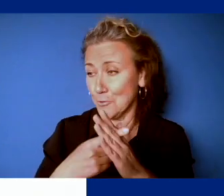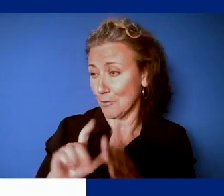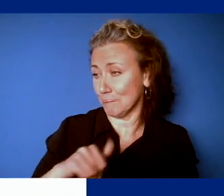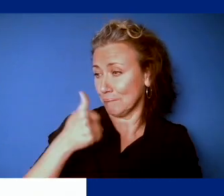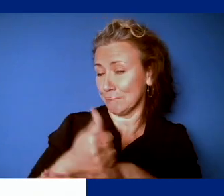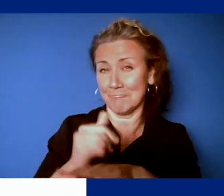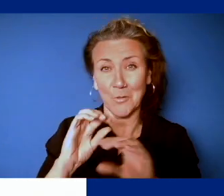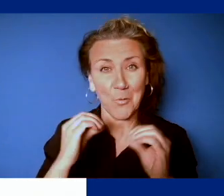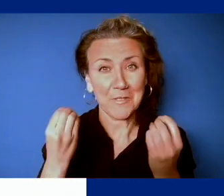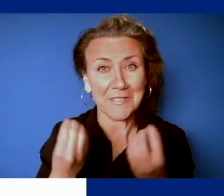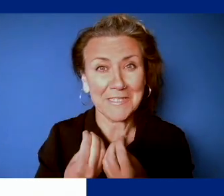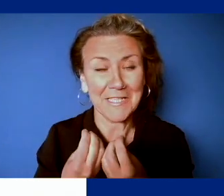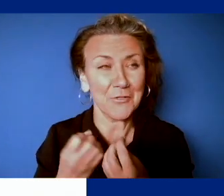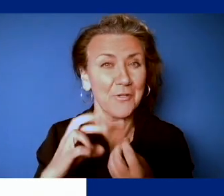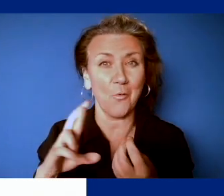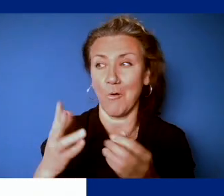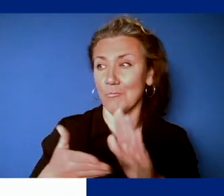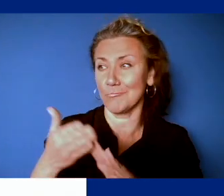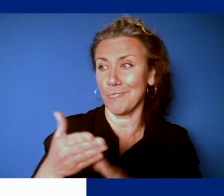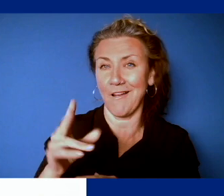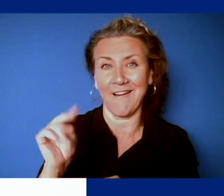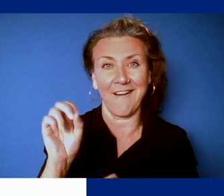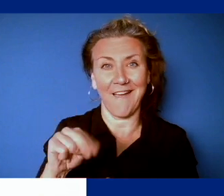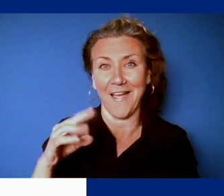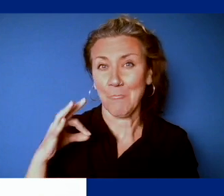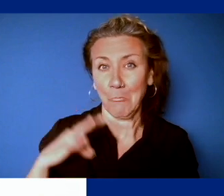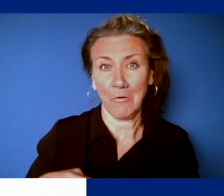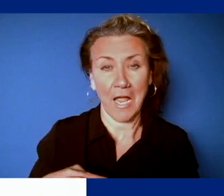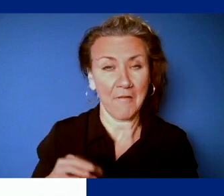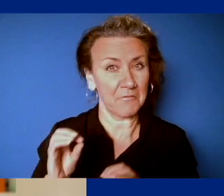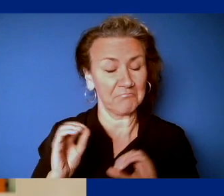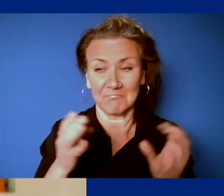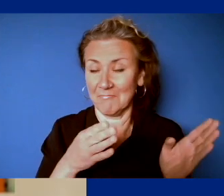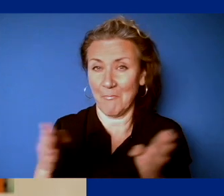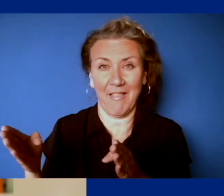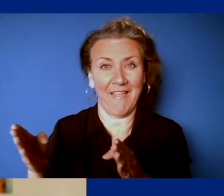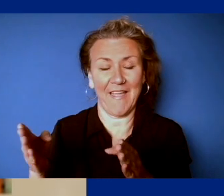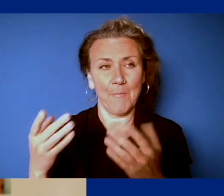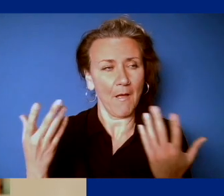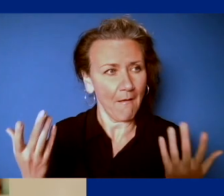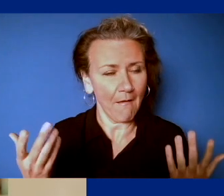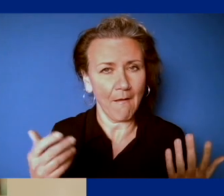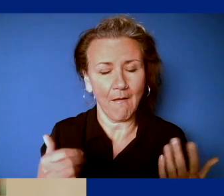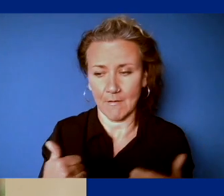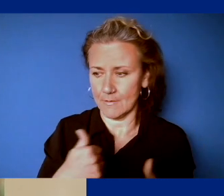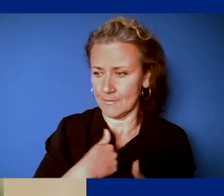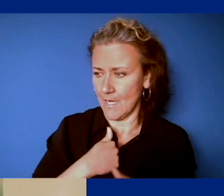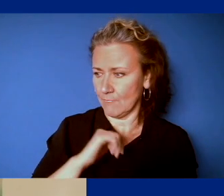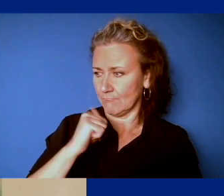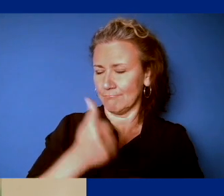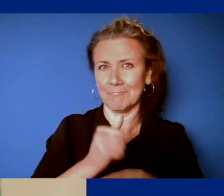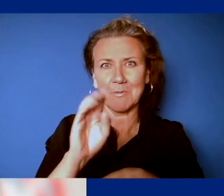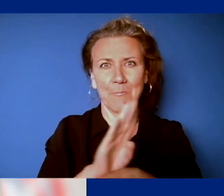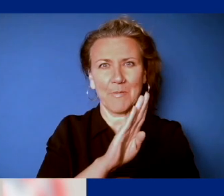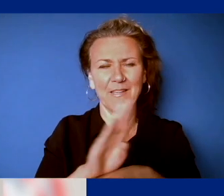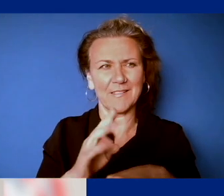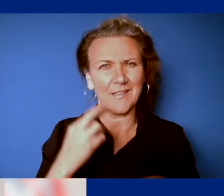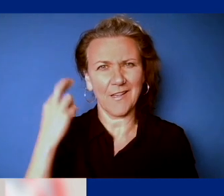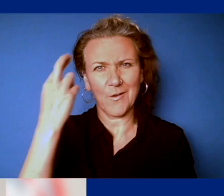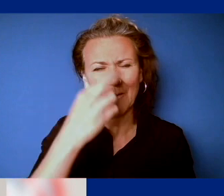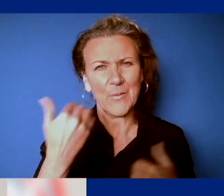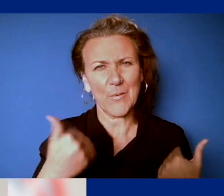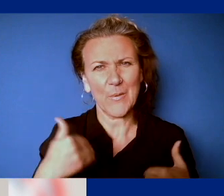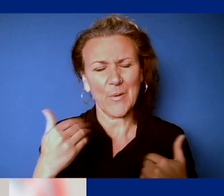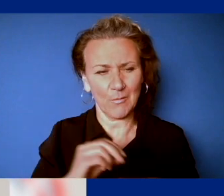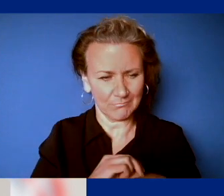an organization or run a nonprofit, but I found that entrepreneurship has an